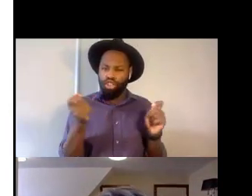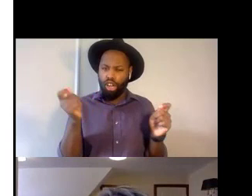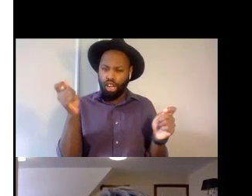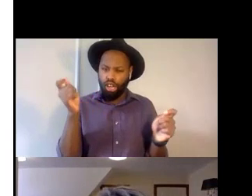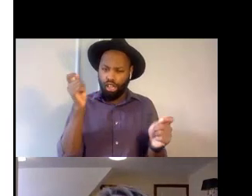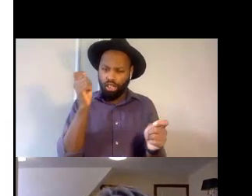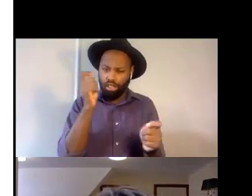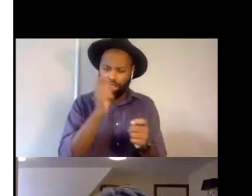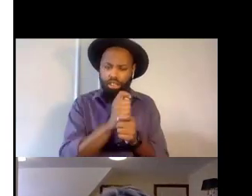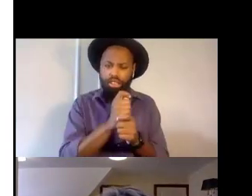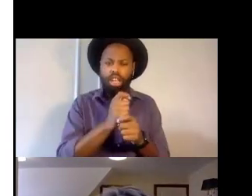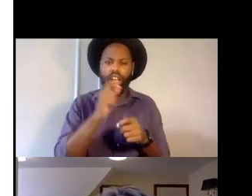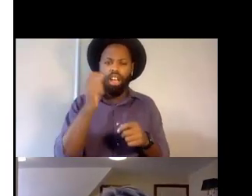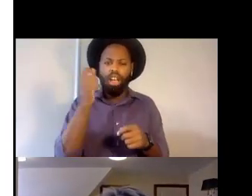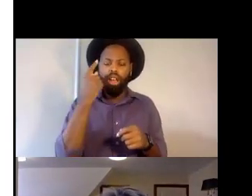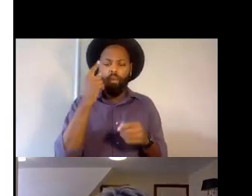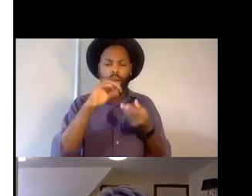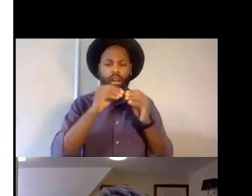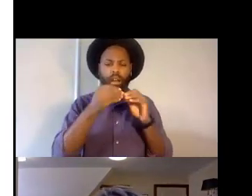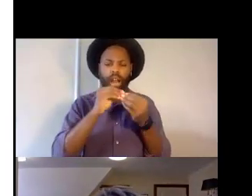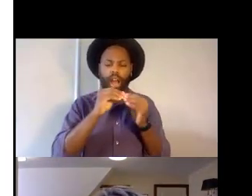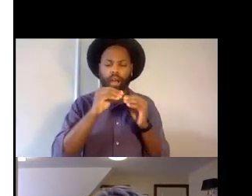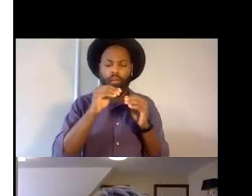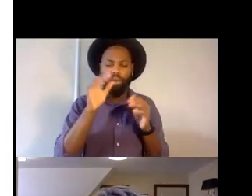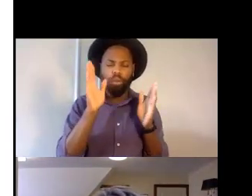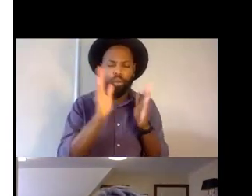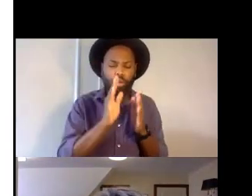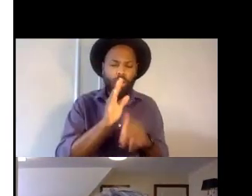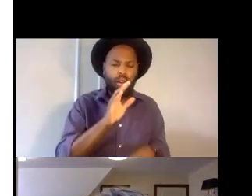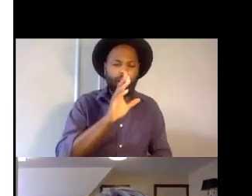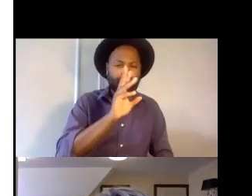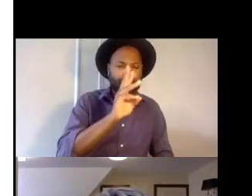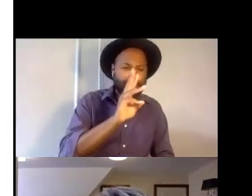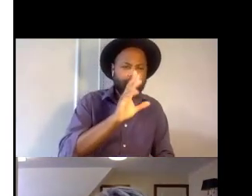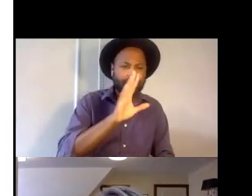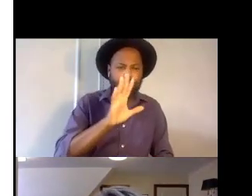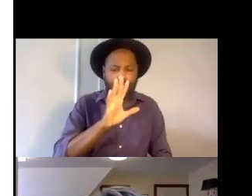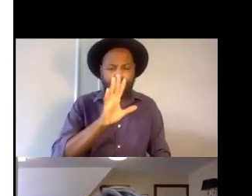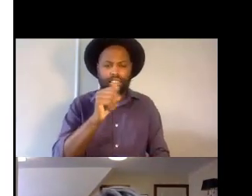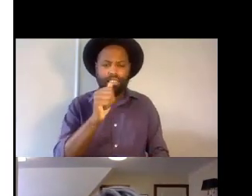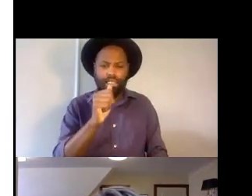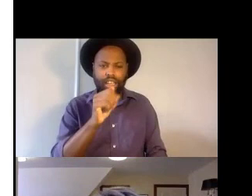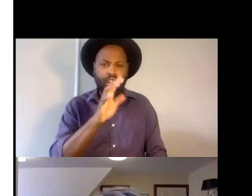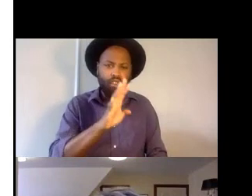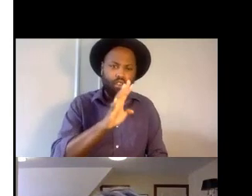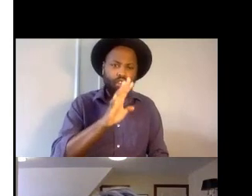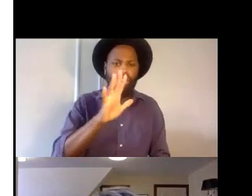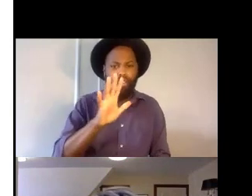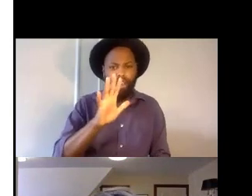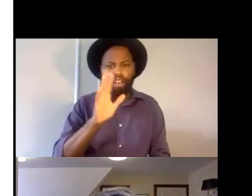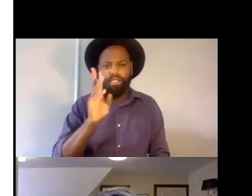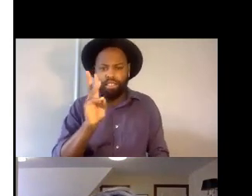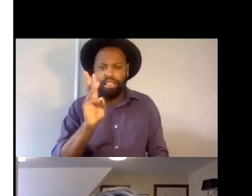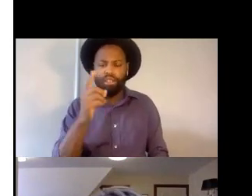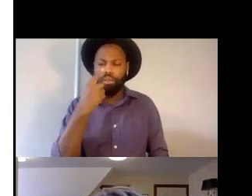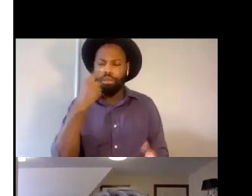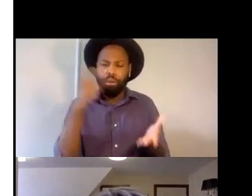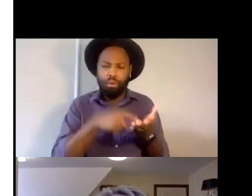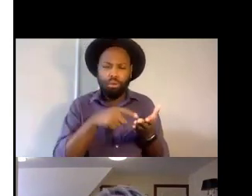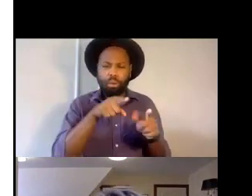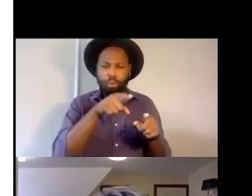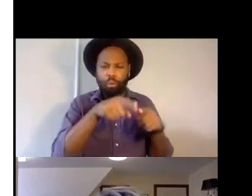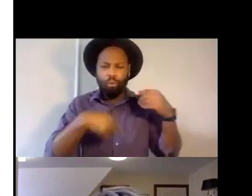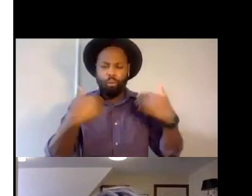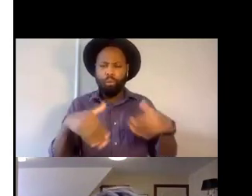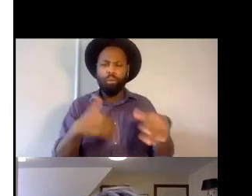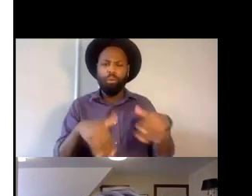the numbers are very small, 6, 5, 10, 5, 4, 6, 4, and 5. So you see the disparity between